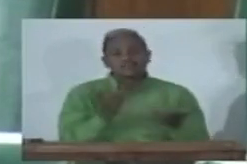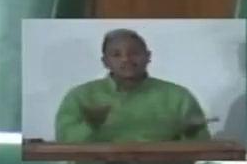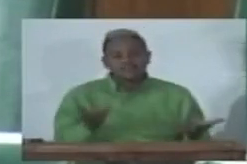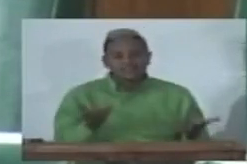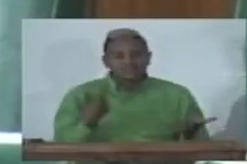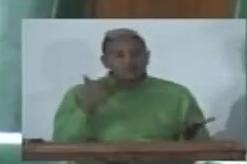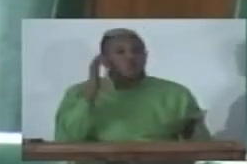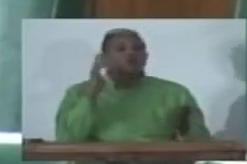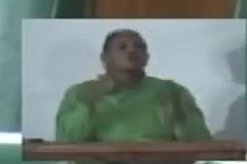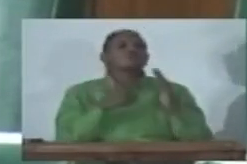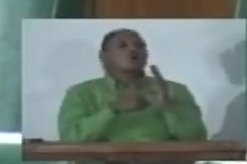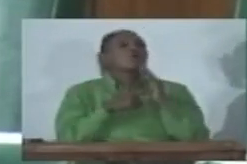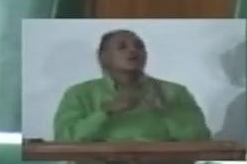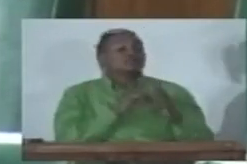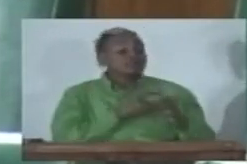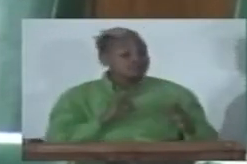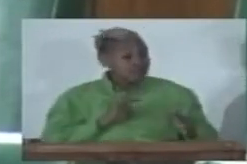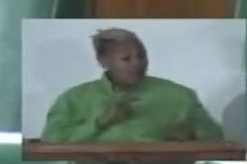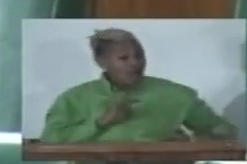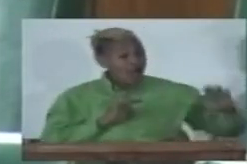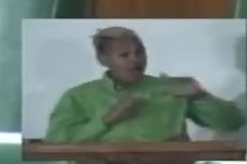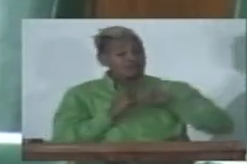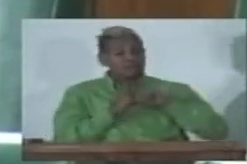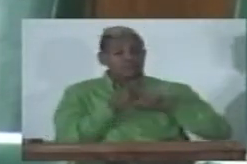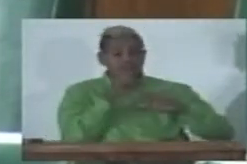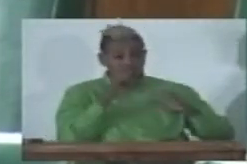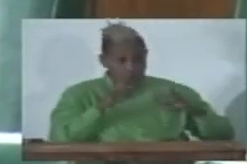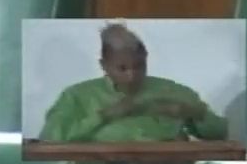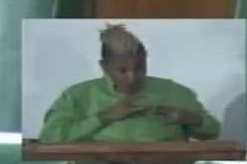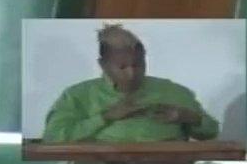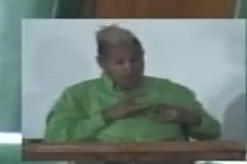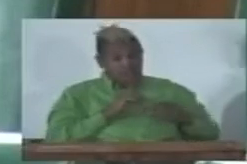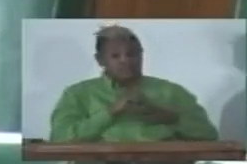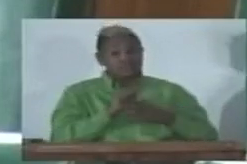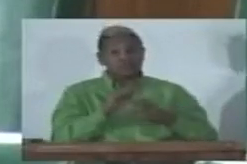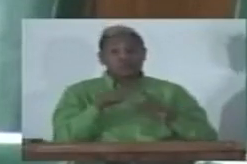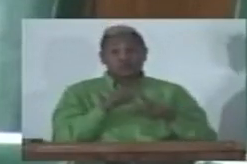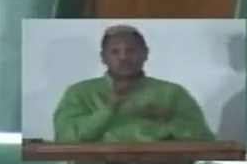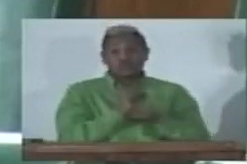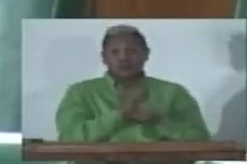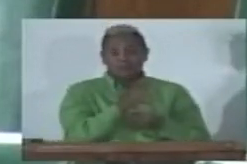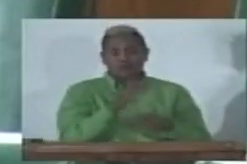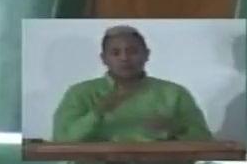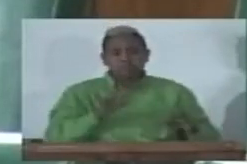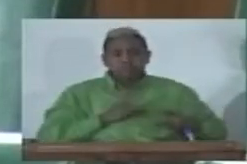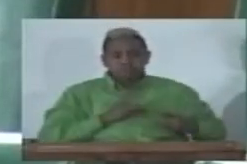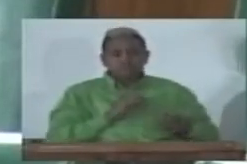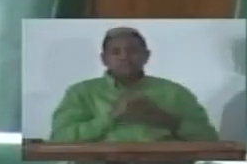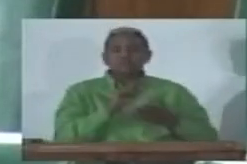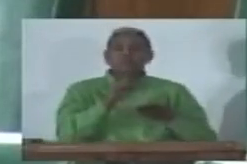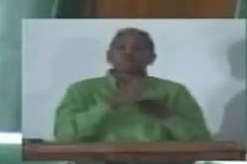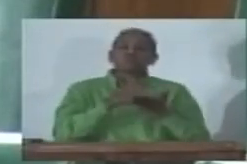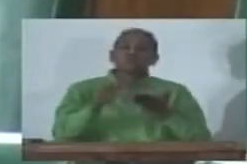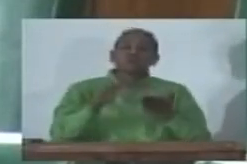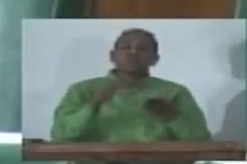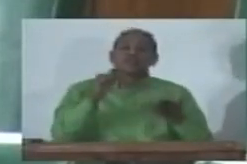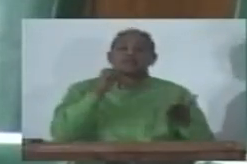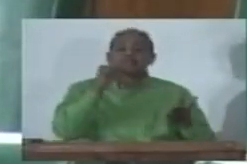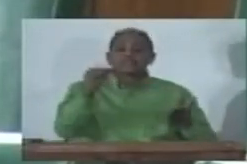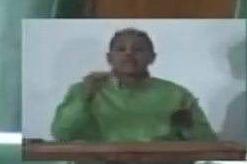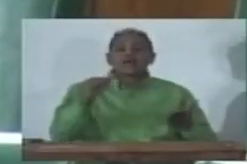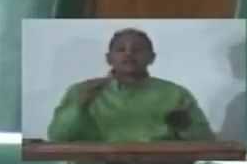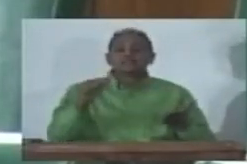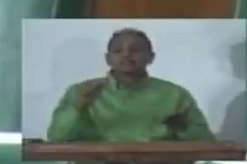it requires employees acquiring a disability on the job be made redundant and not